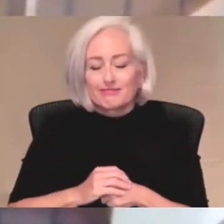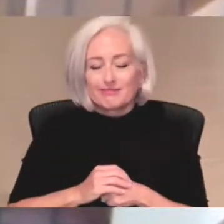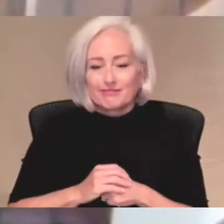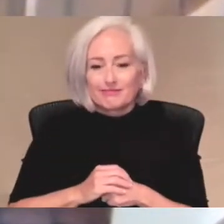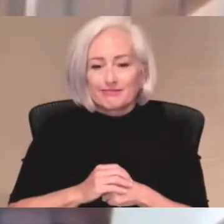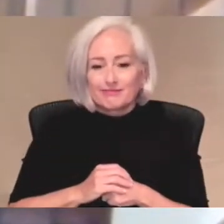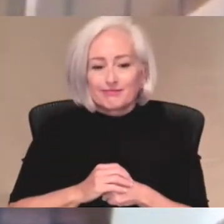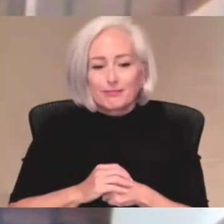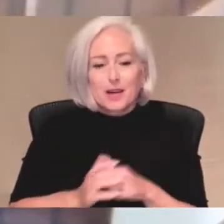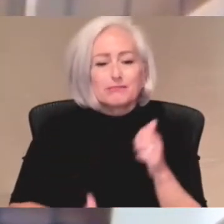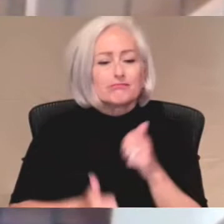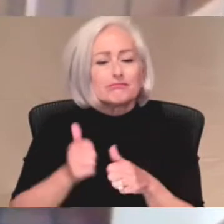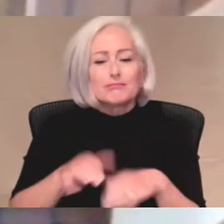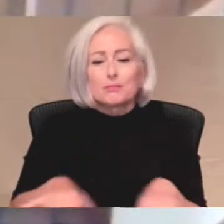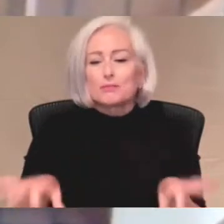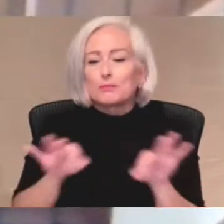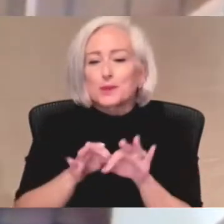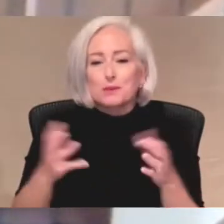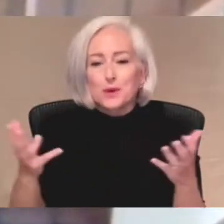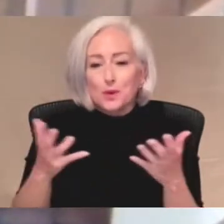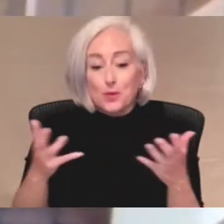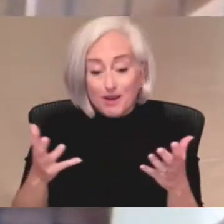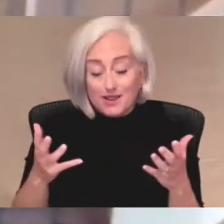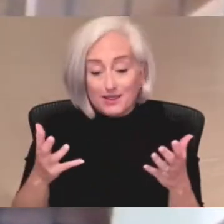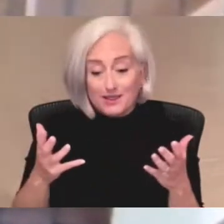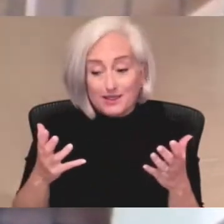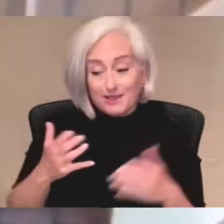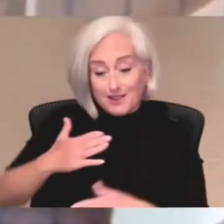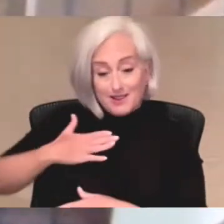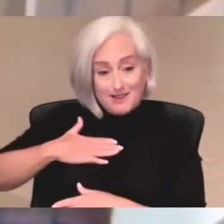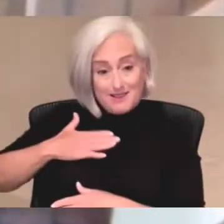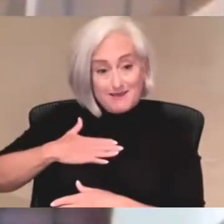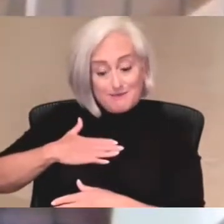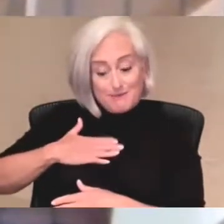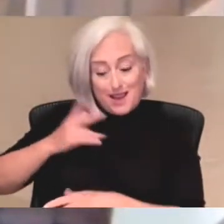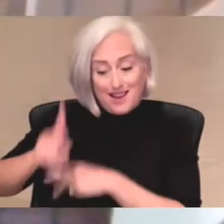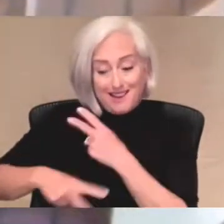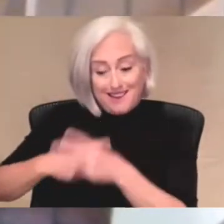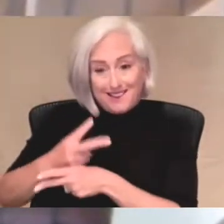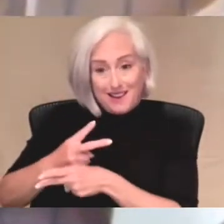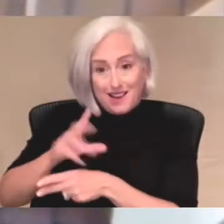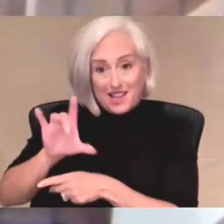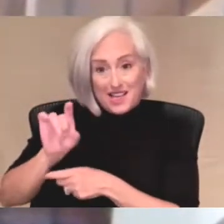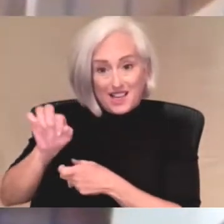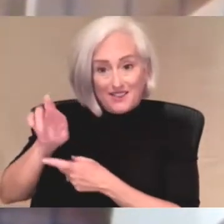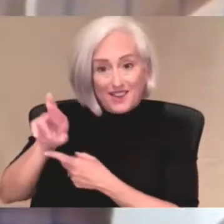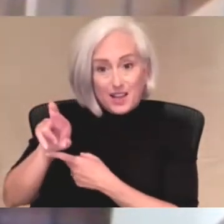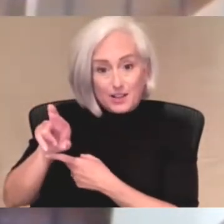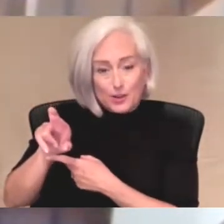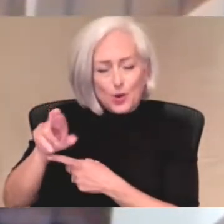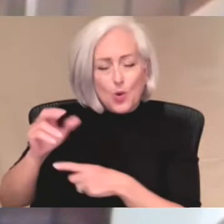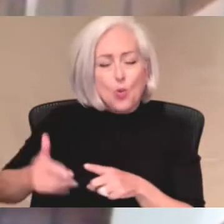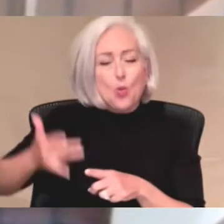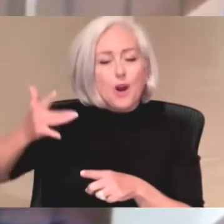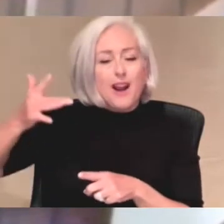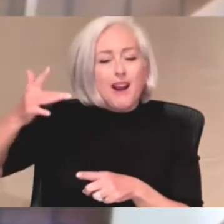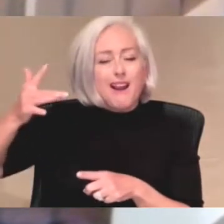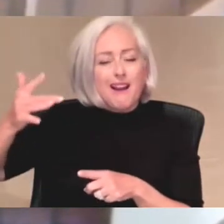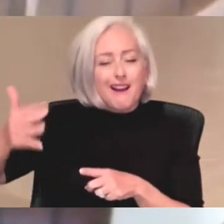the type of cancer that I had was rare, and it is